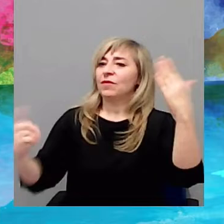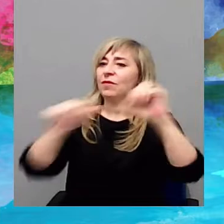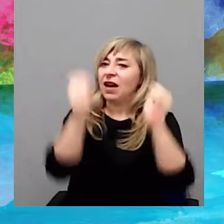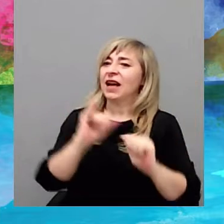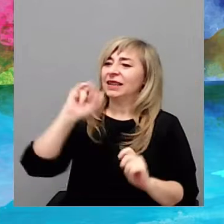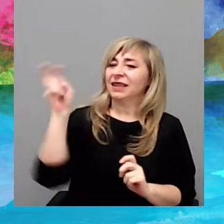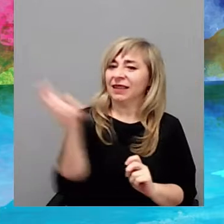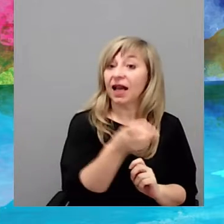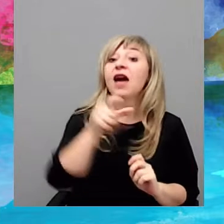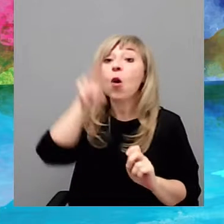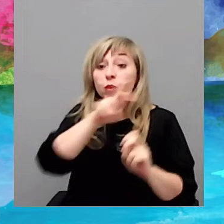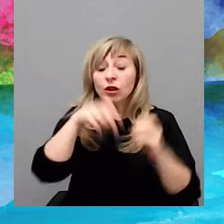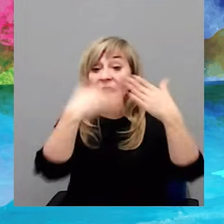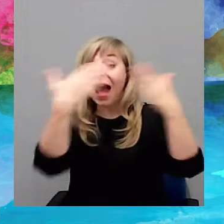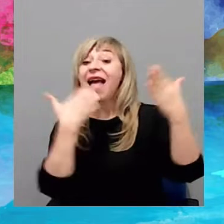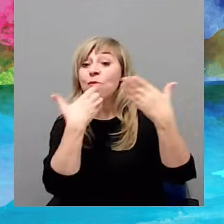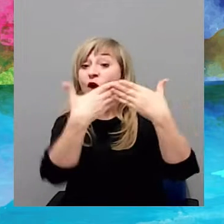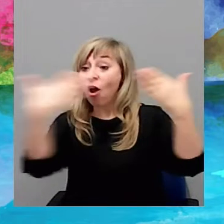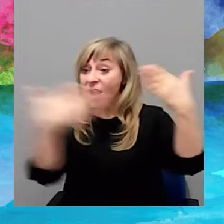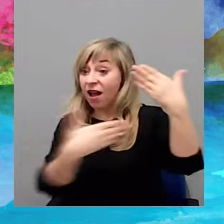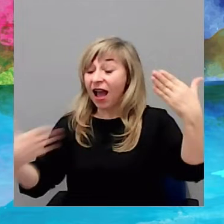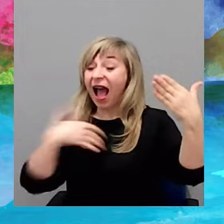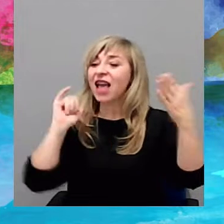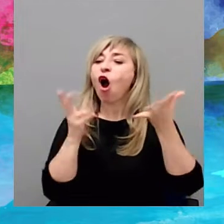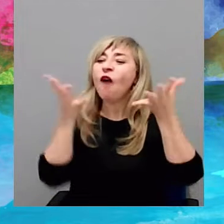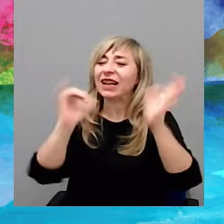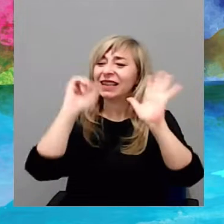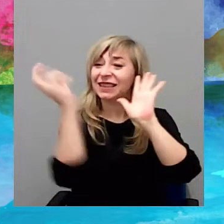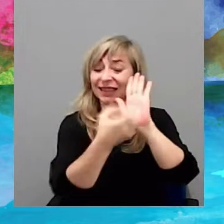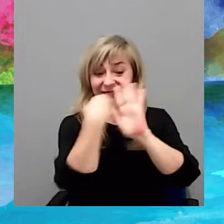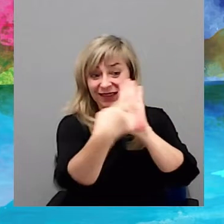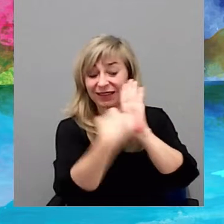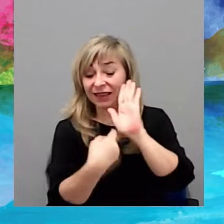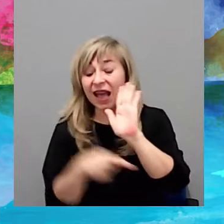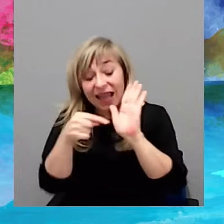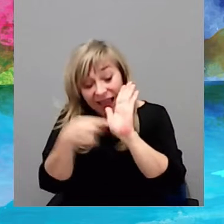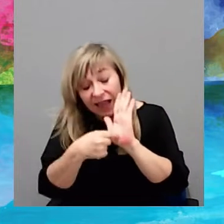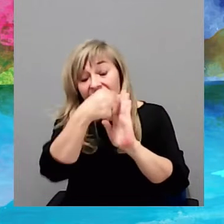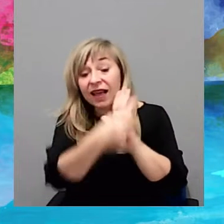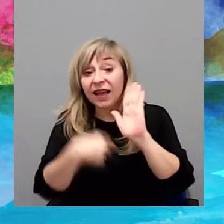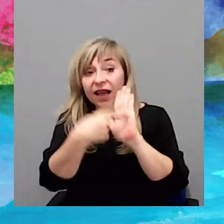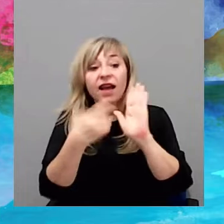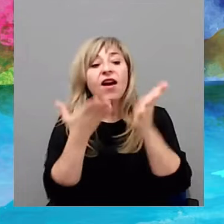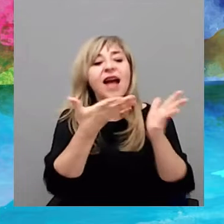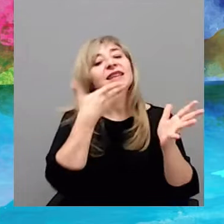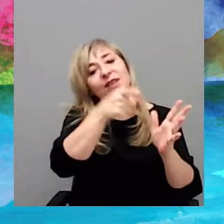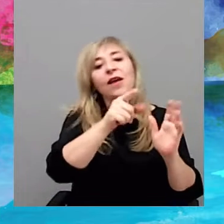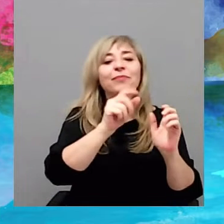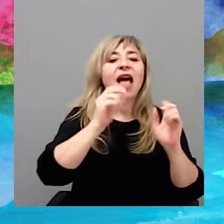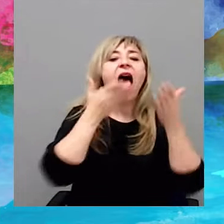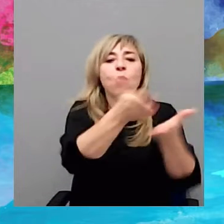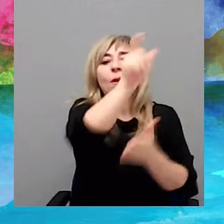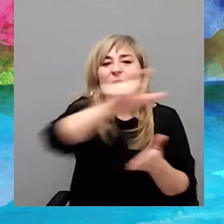a view to personalize each one of these objects for individual users. Here we have an example, one of the